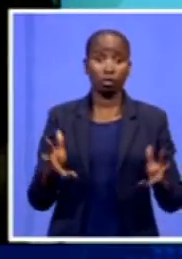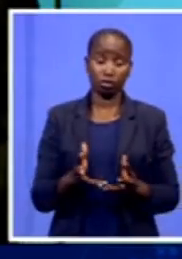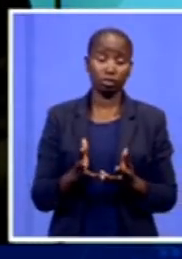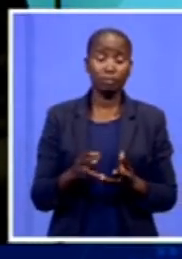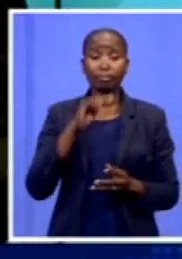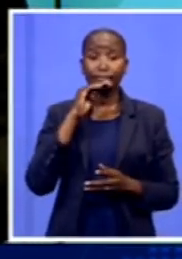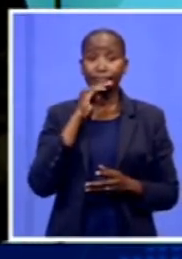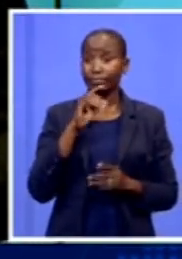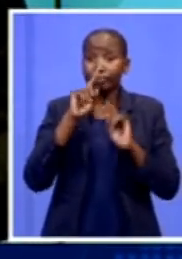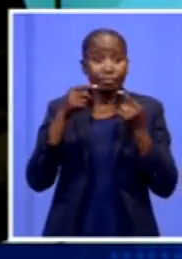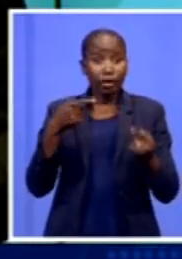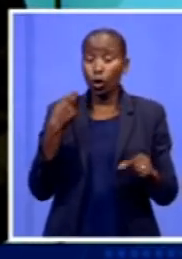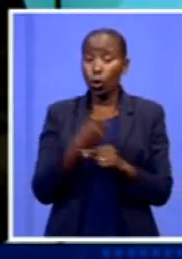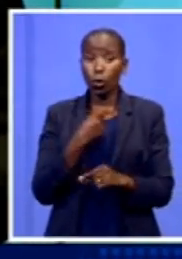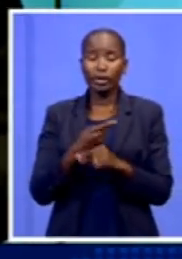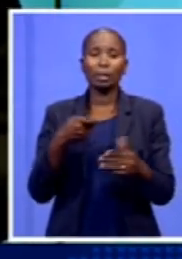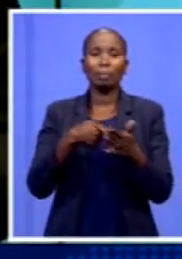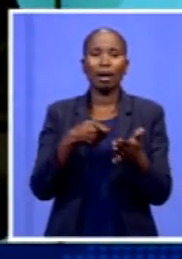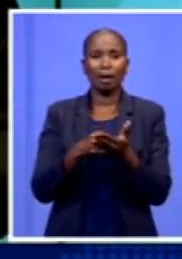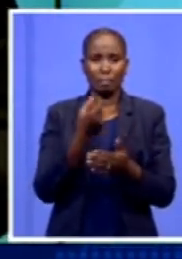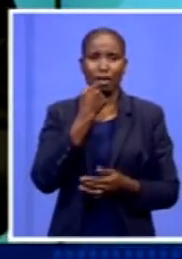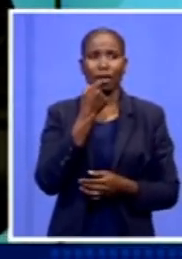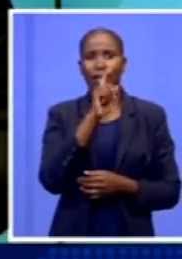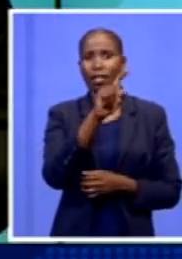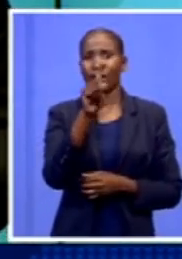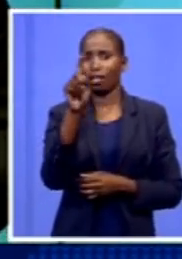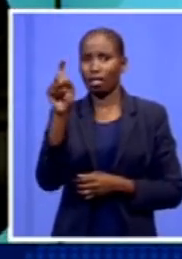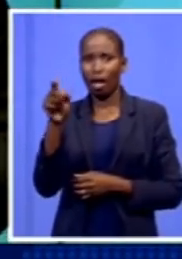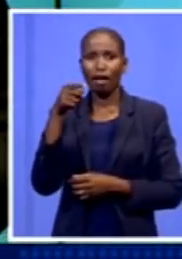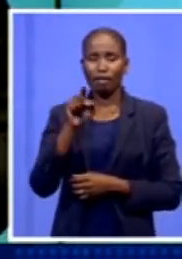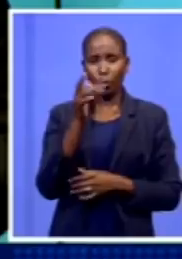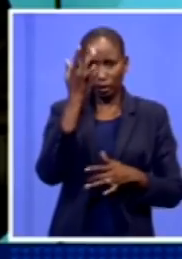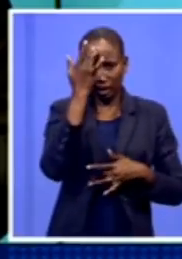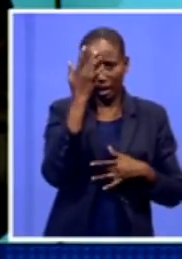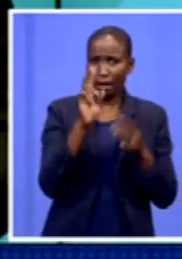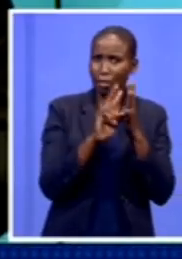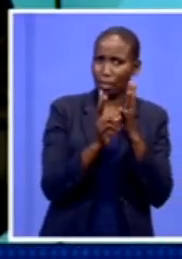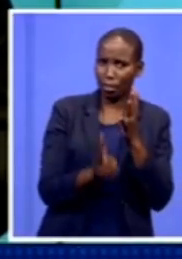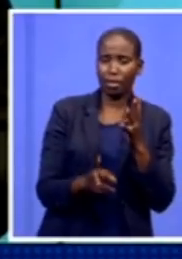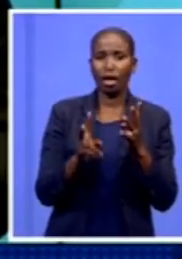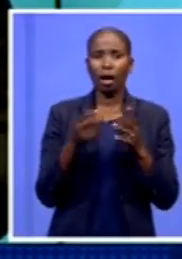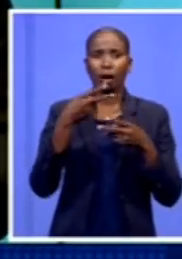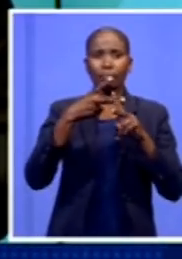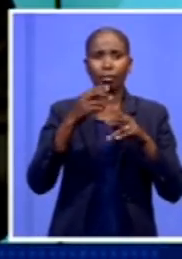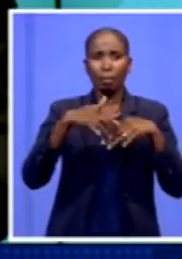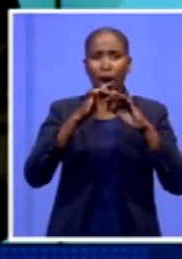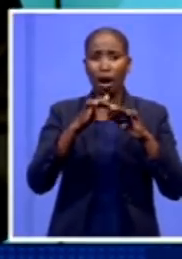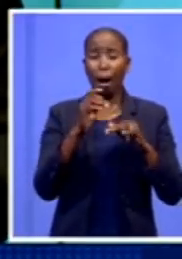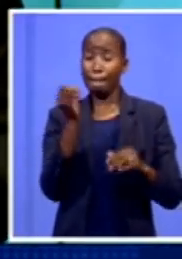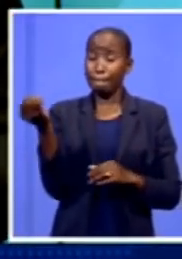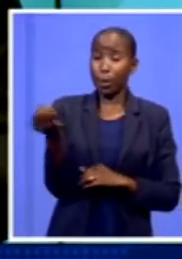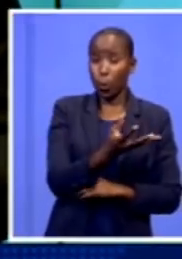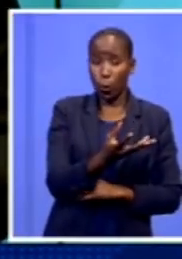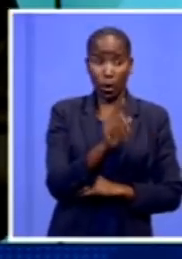medical countermeasures for disease produced at high prices that are not affordable to